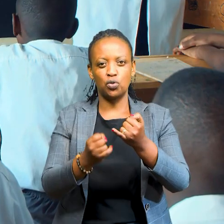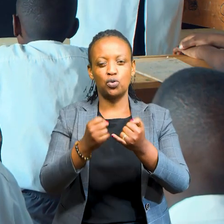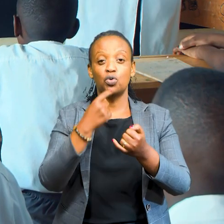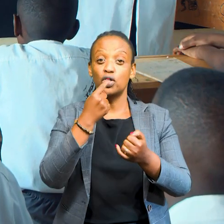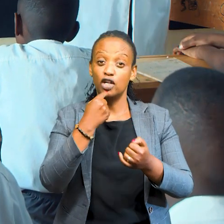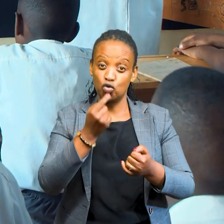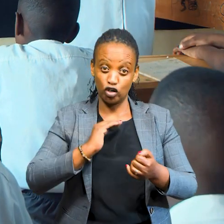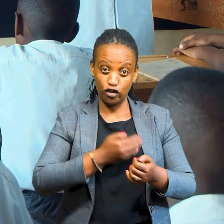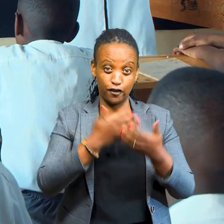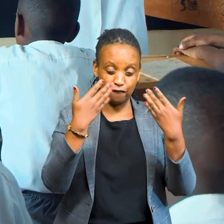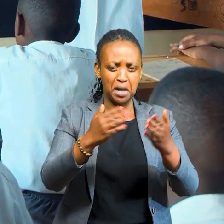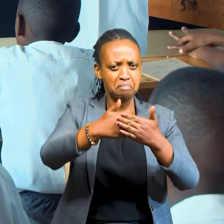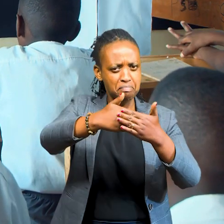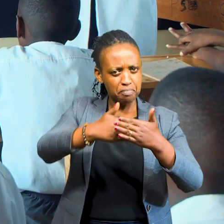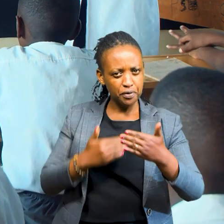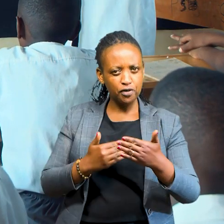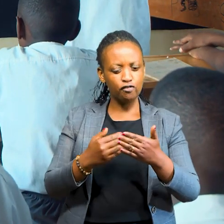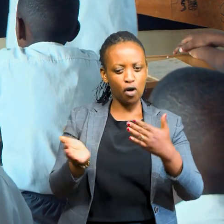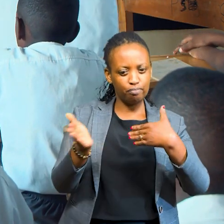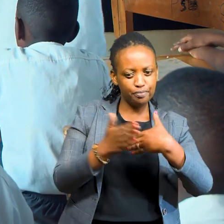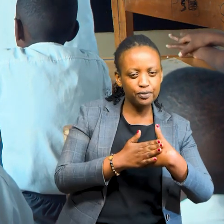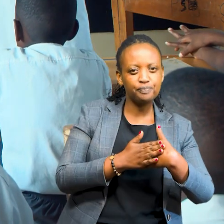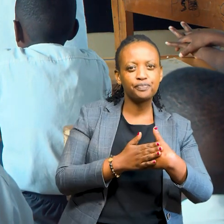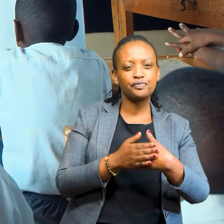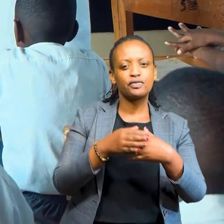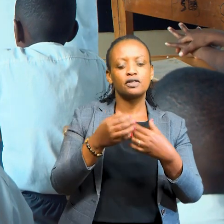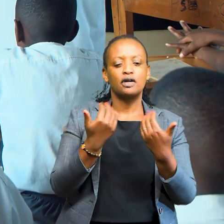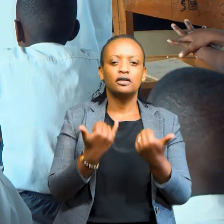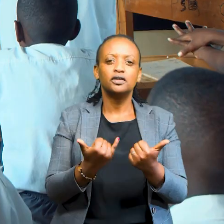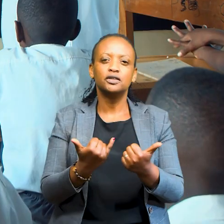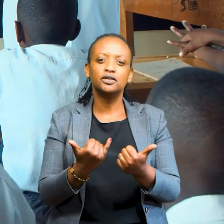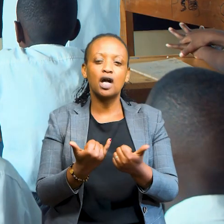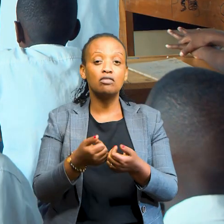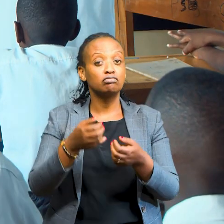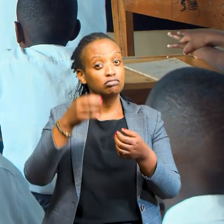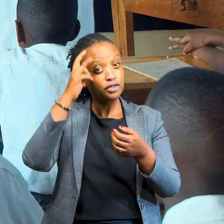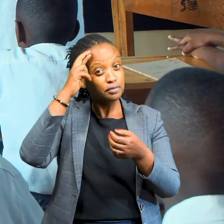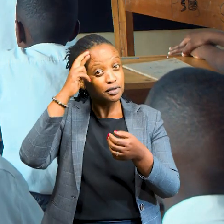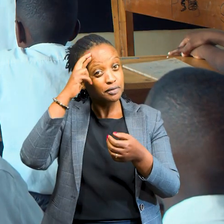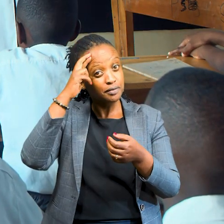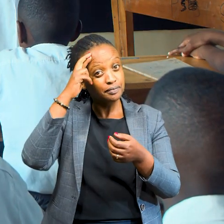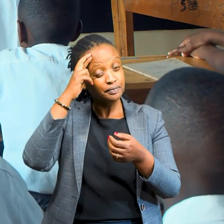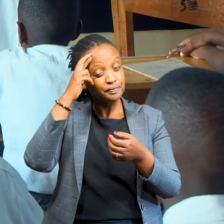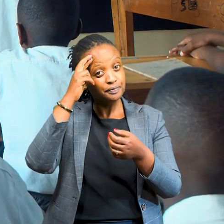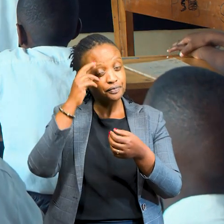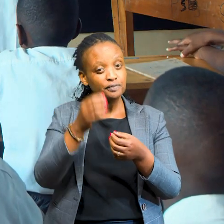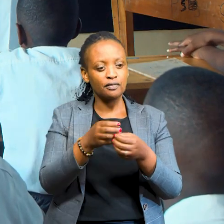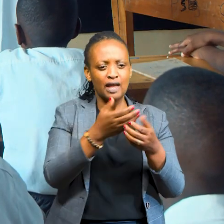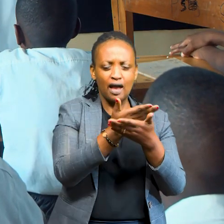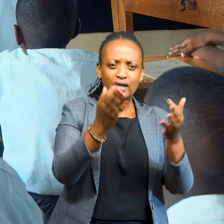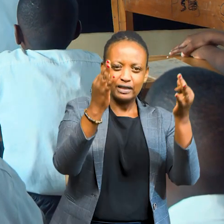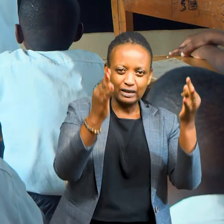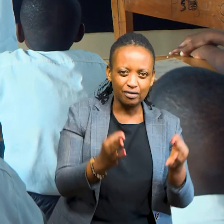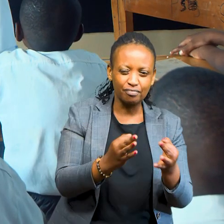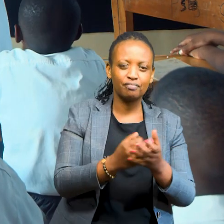lesson, okay? But before we conclude, let me remind you this, okay? In